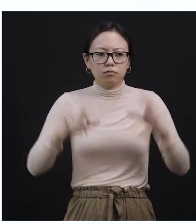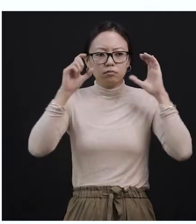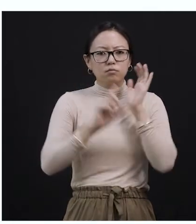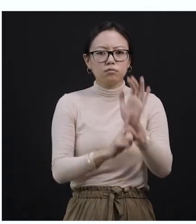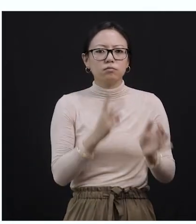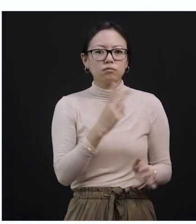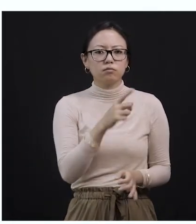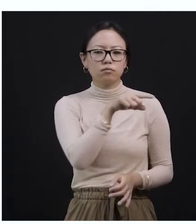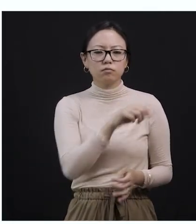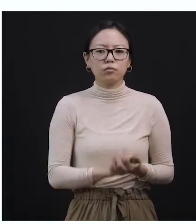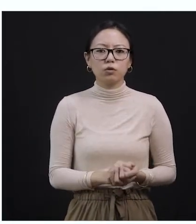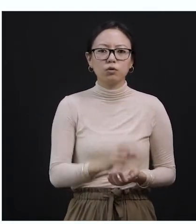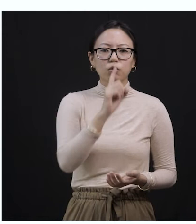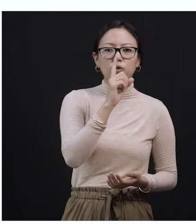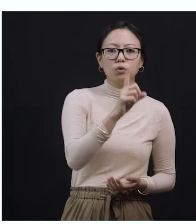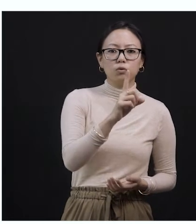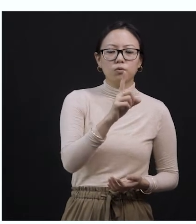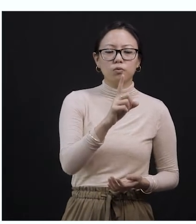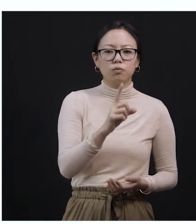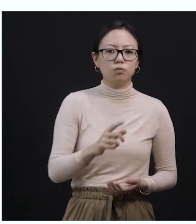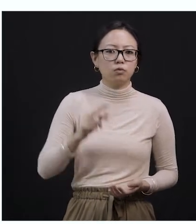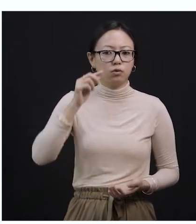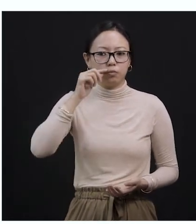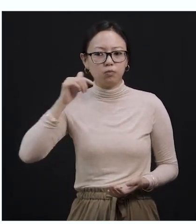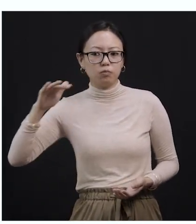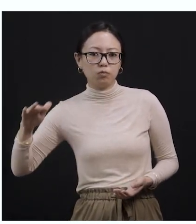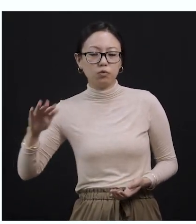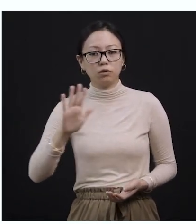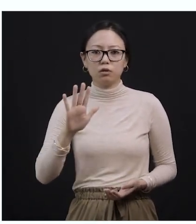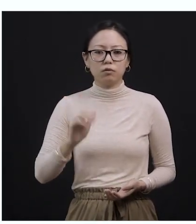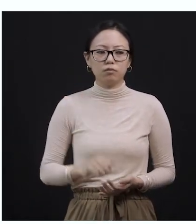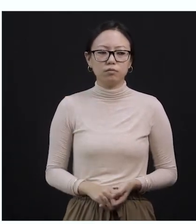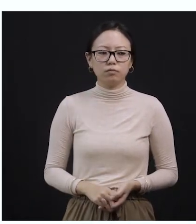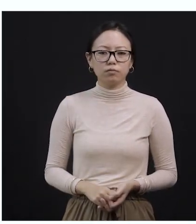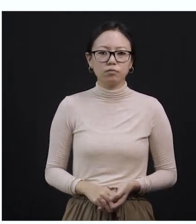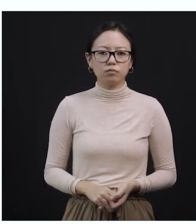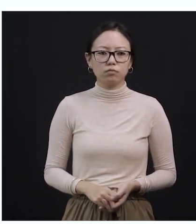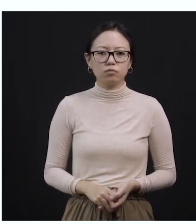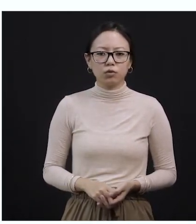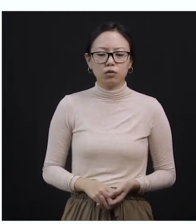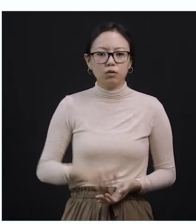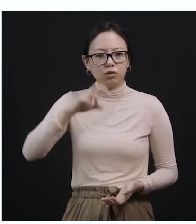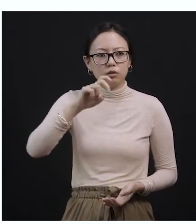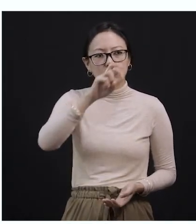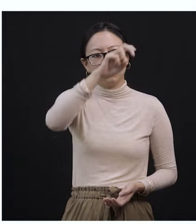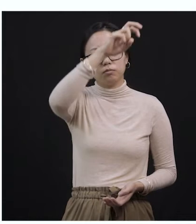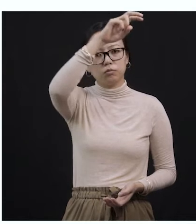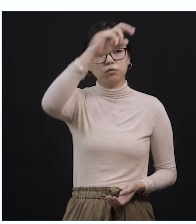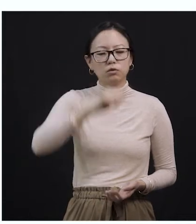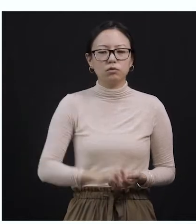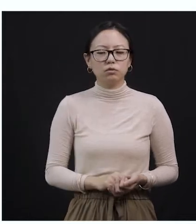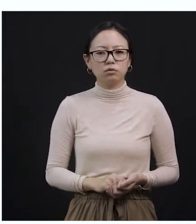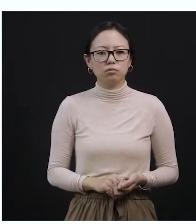is going to climb these stairs. These stairs are marked with numbers 1,